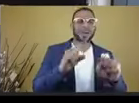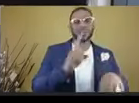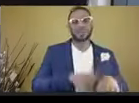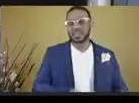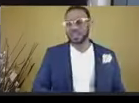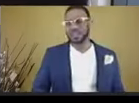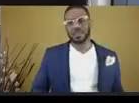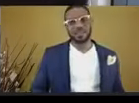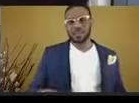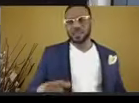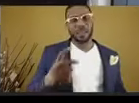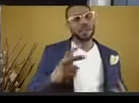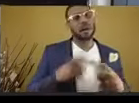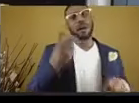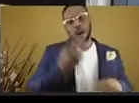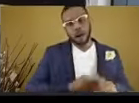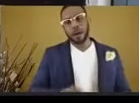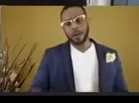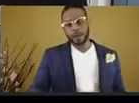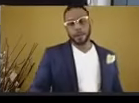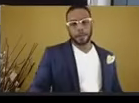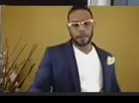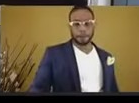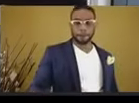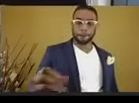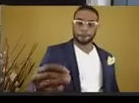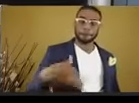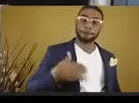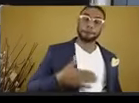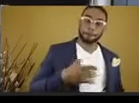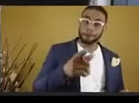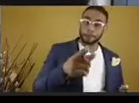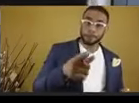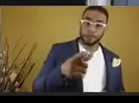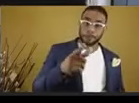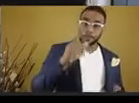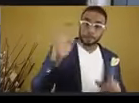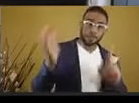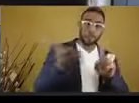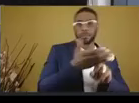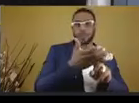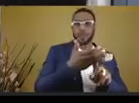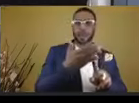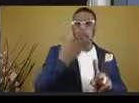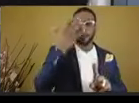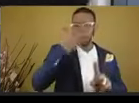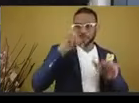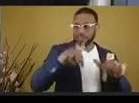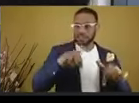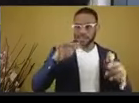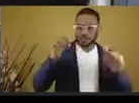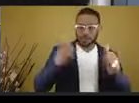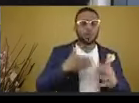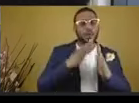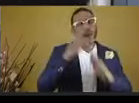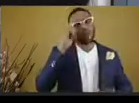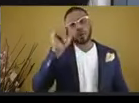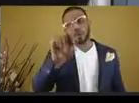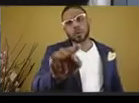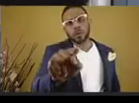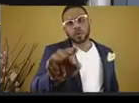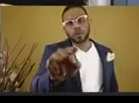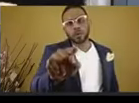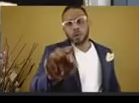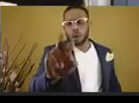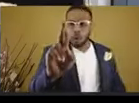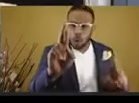is very hard to take. And so I'm glad that you put a face to this devastation. We're praying for you. And we hope